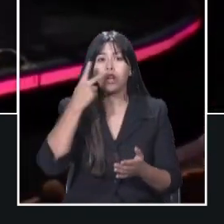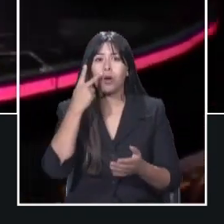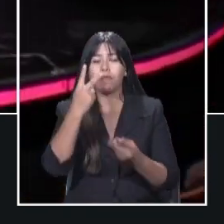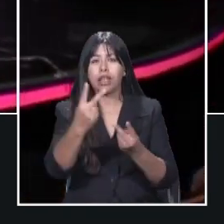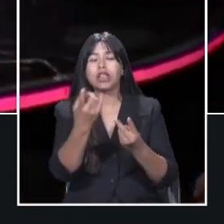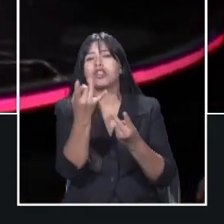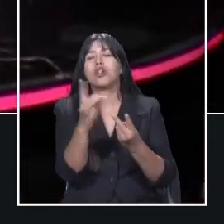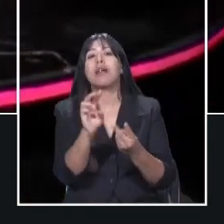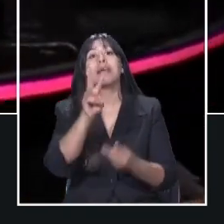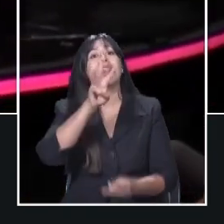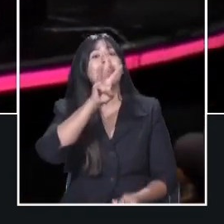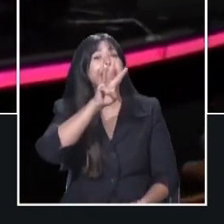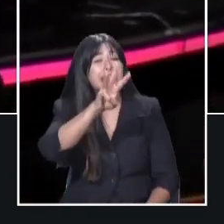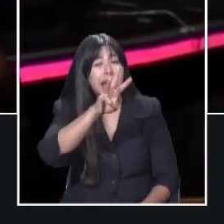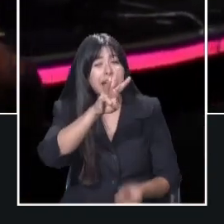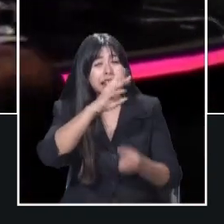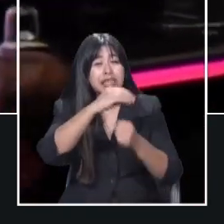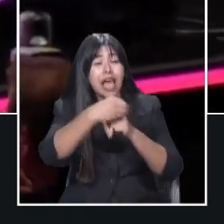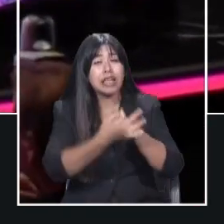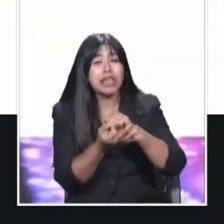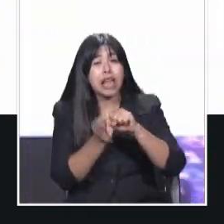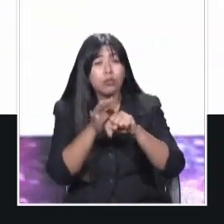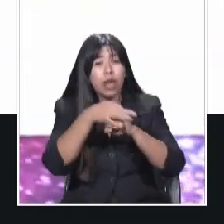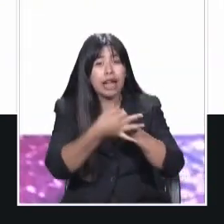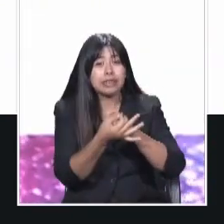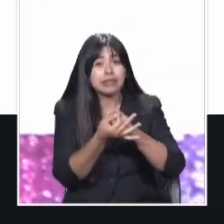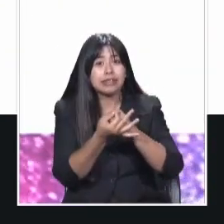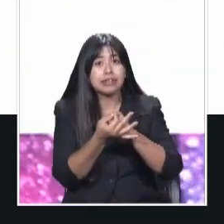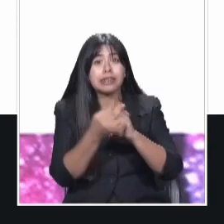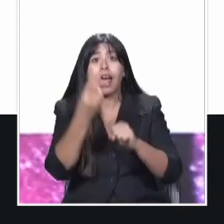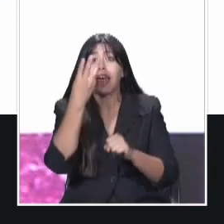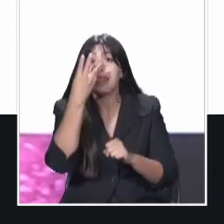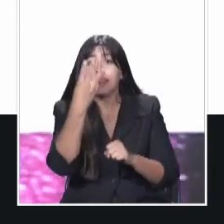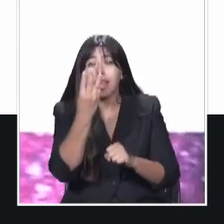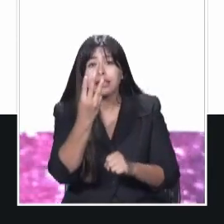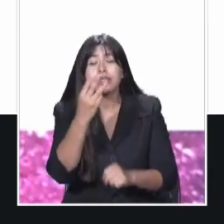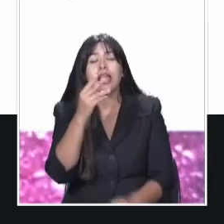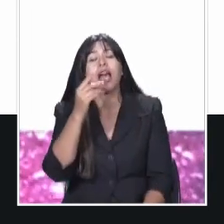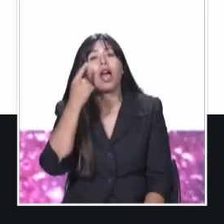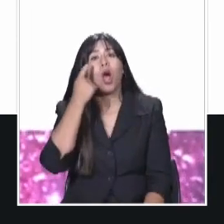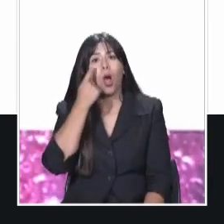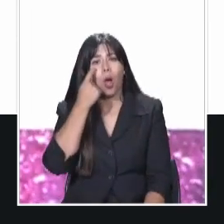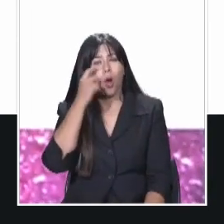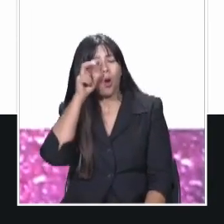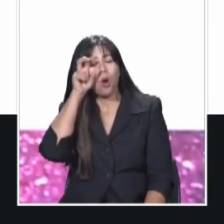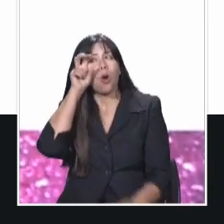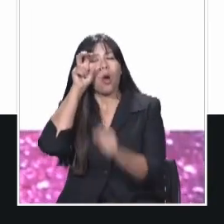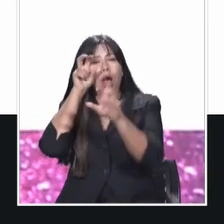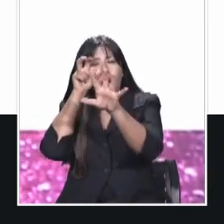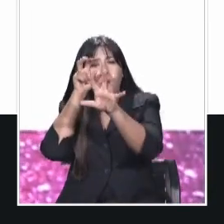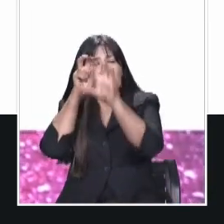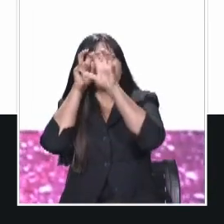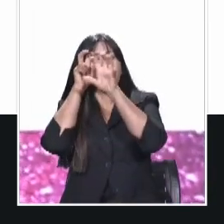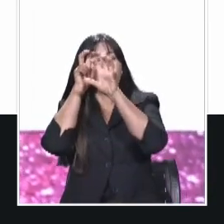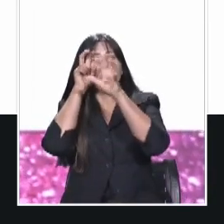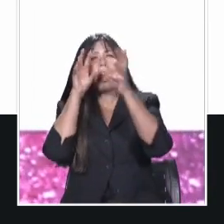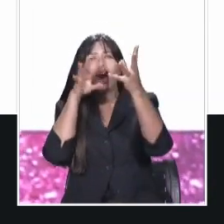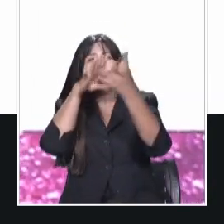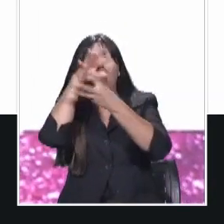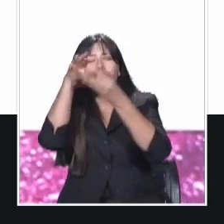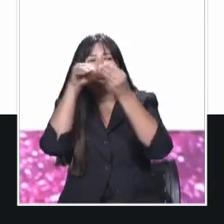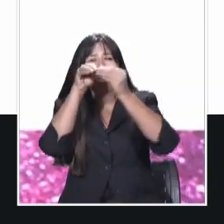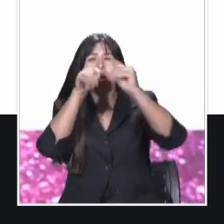three kind of cells, three color cells in your eye, are able to determine or combine in different ways to give